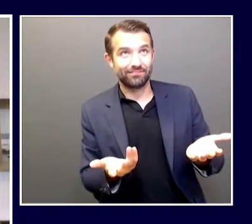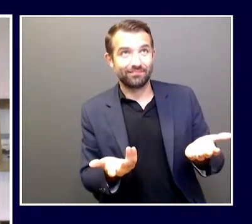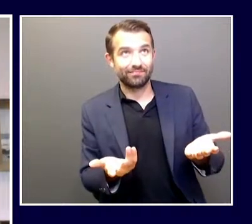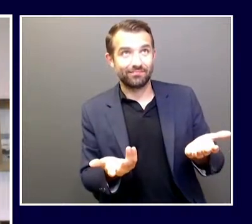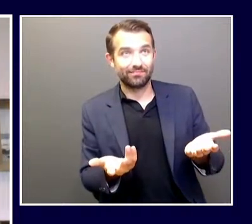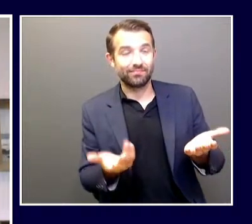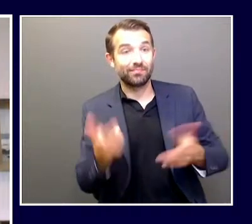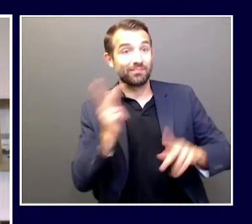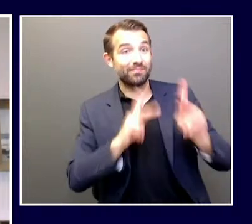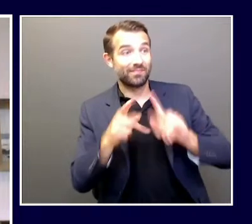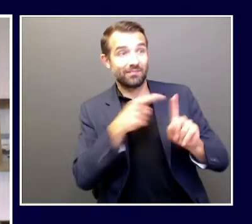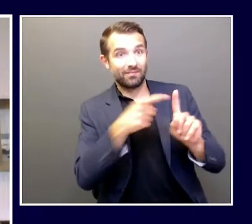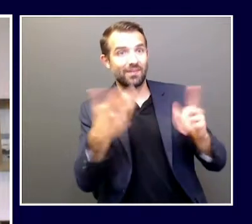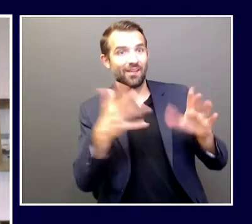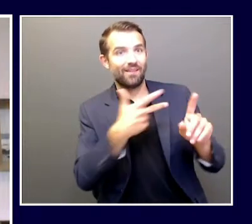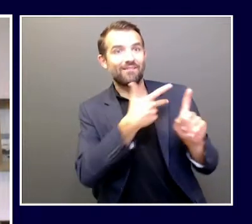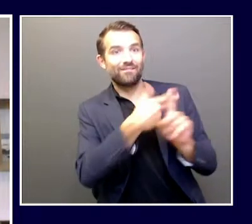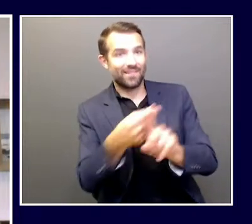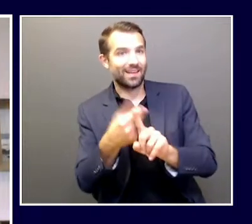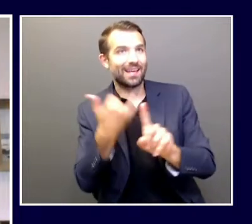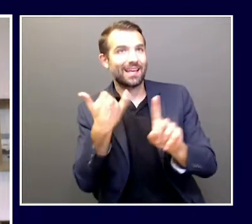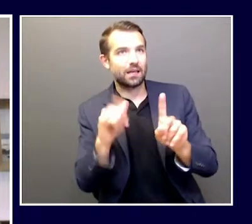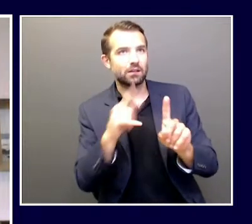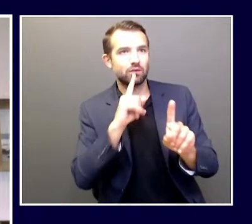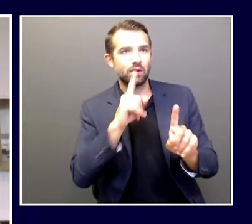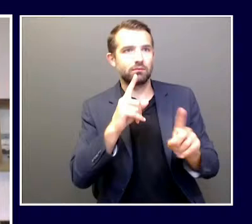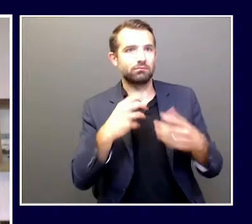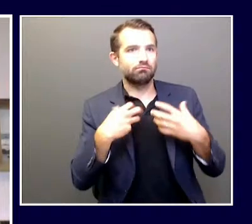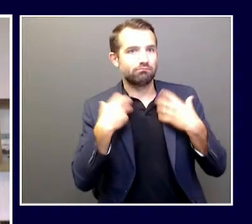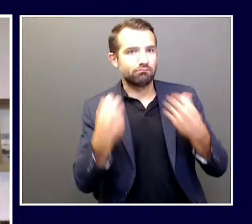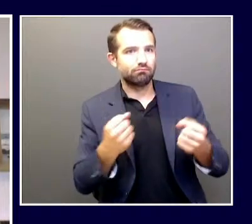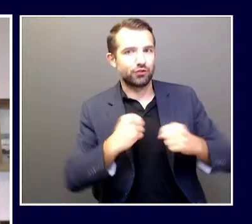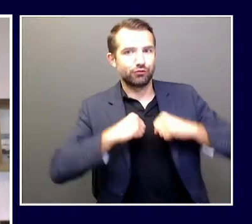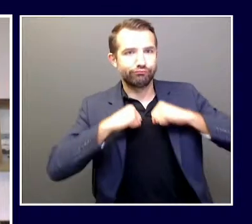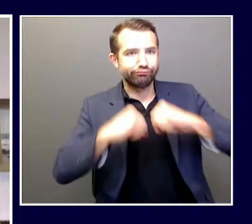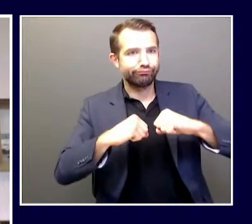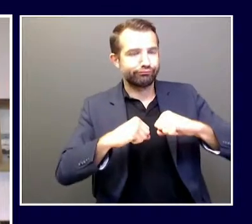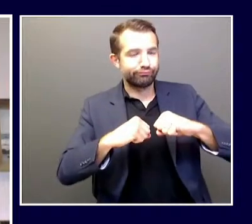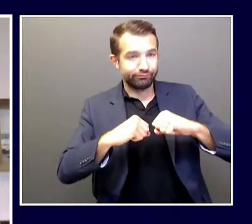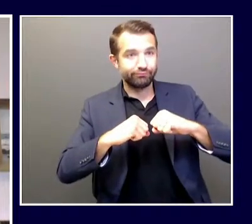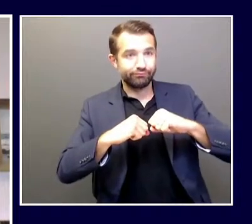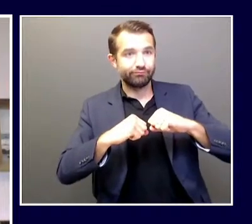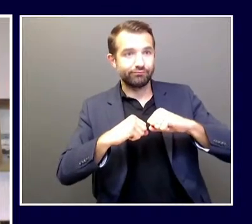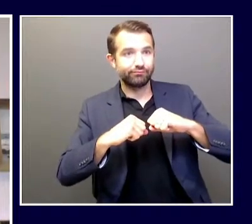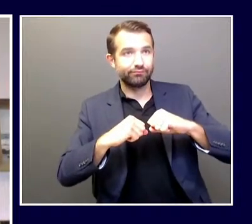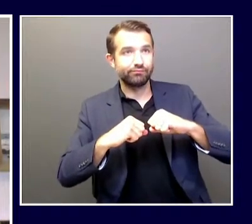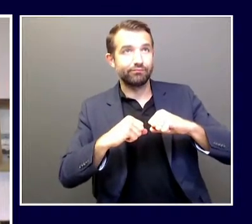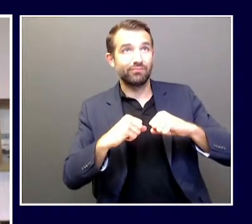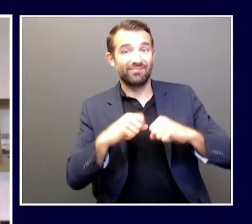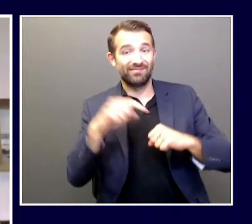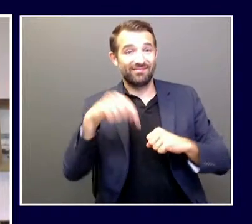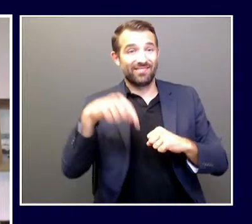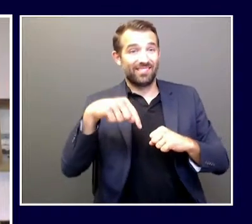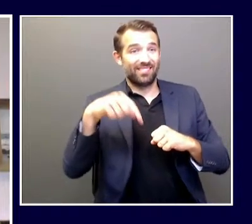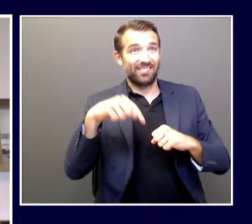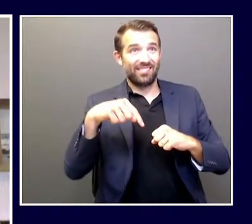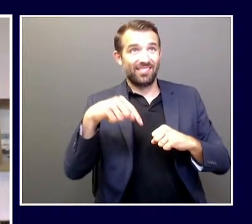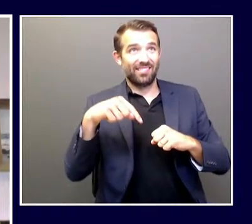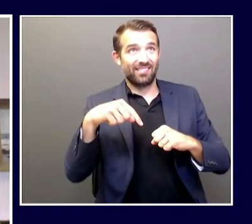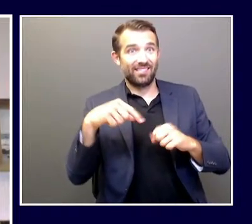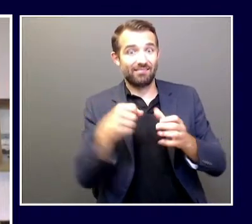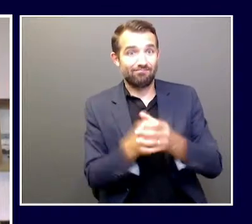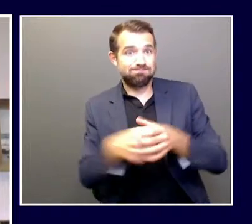This is to co-opt a phrase from the US CDC director, this is a surge of the unvaccinated, particularly in